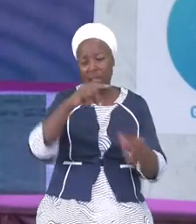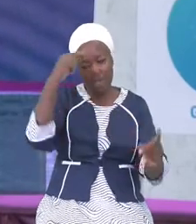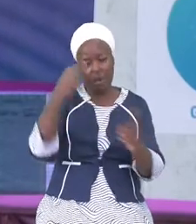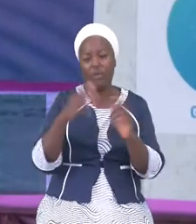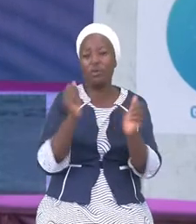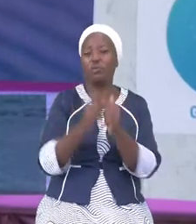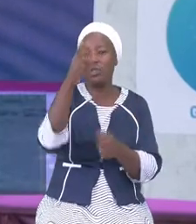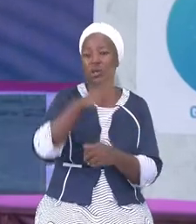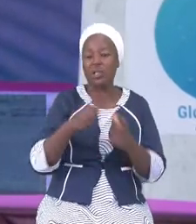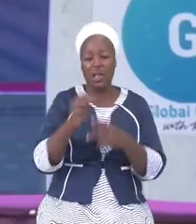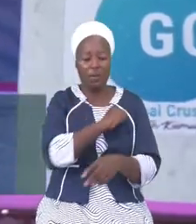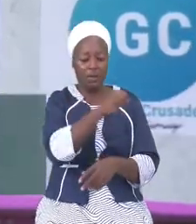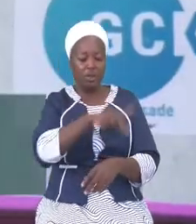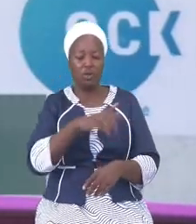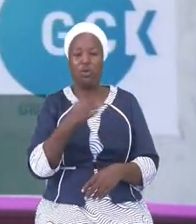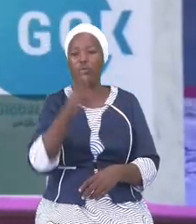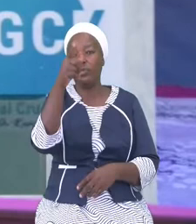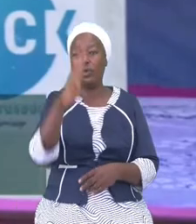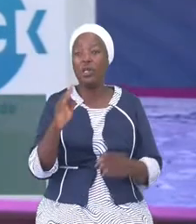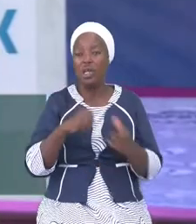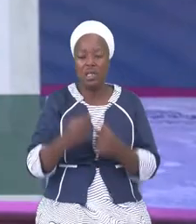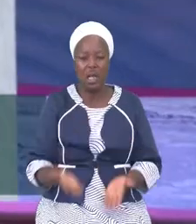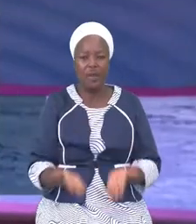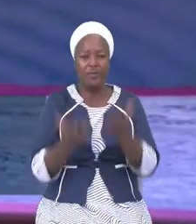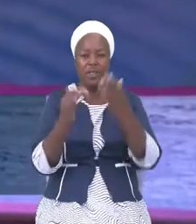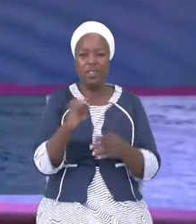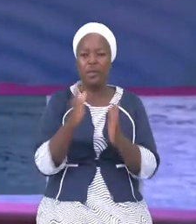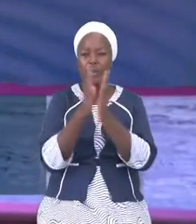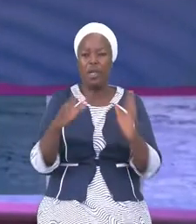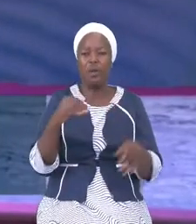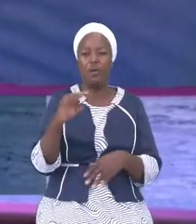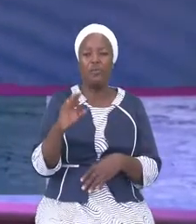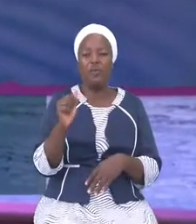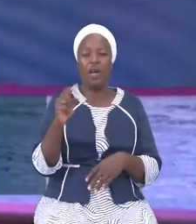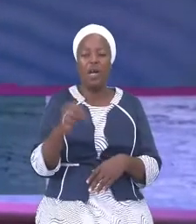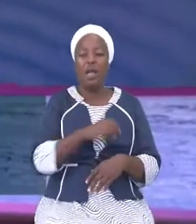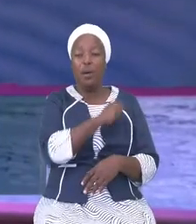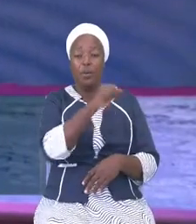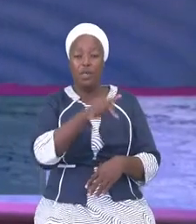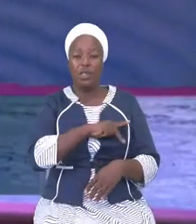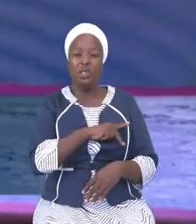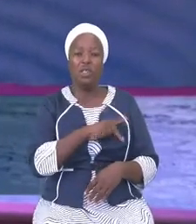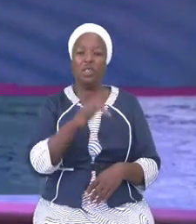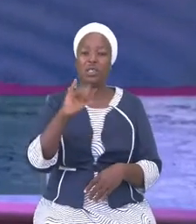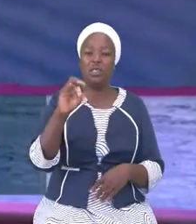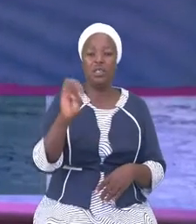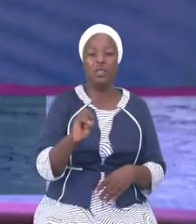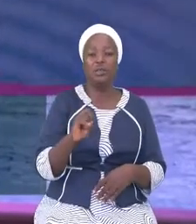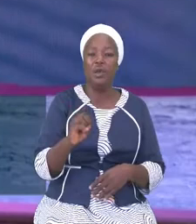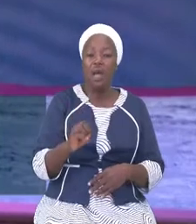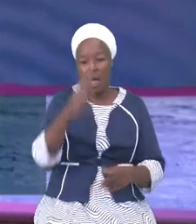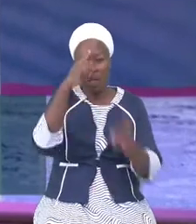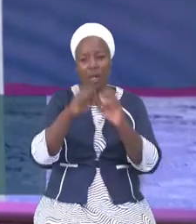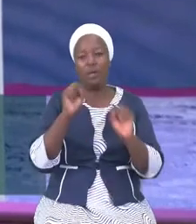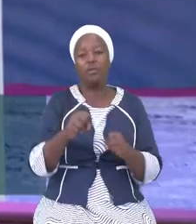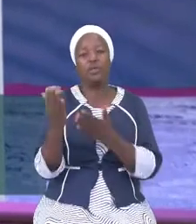and appreciation of God, the elevating prayer of an appreciative, agreeable servant.